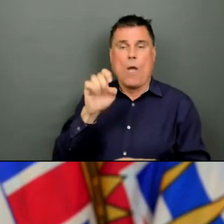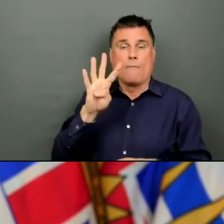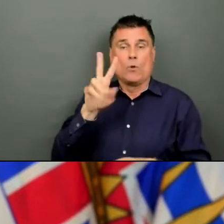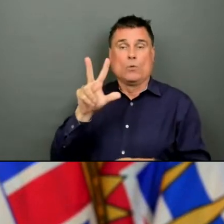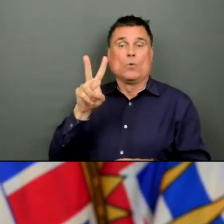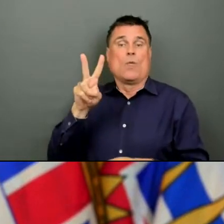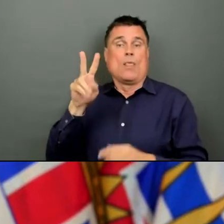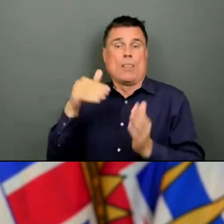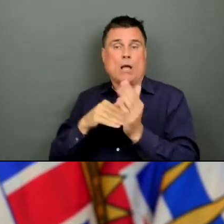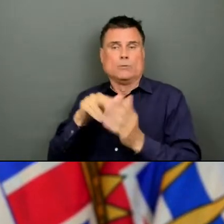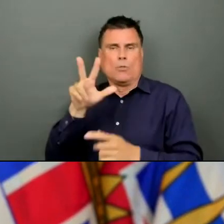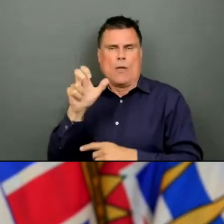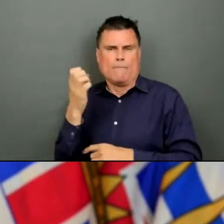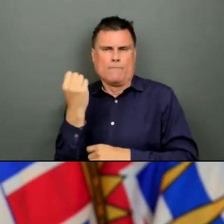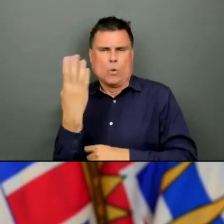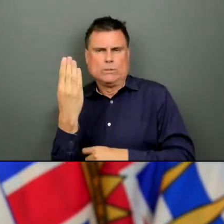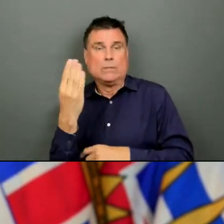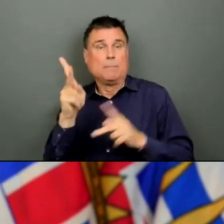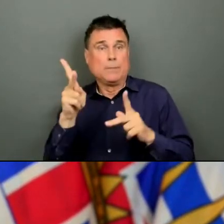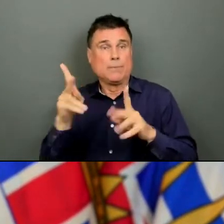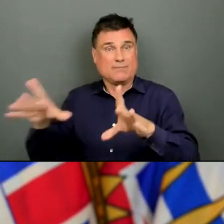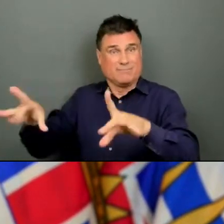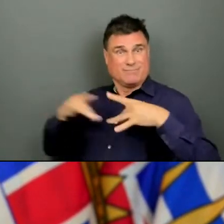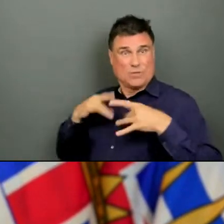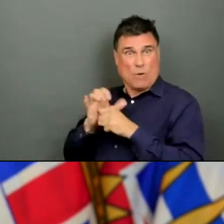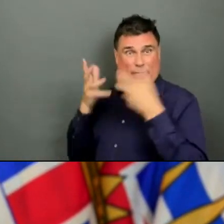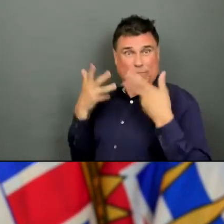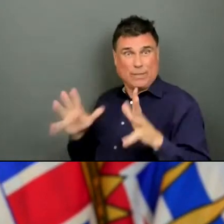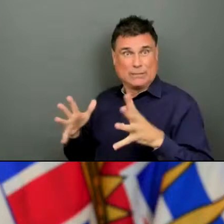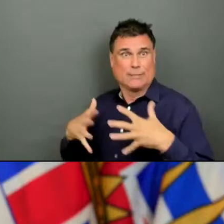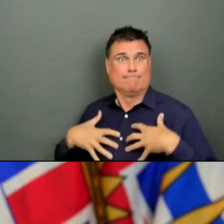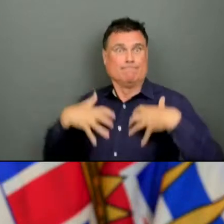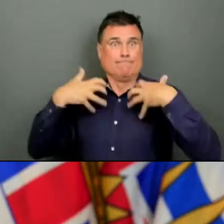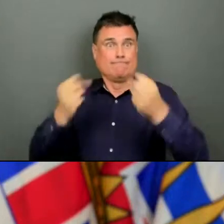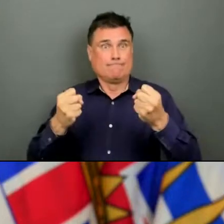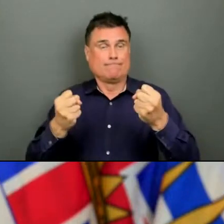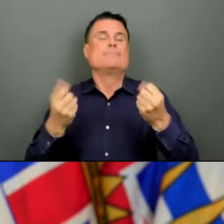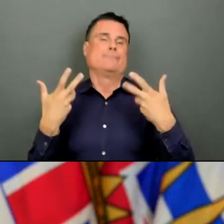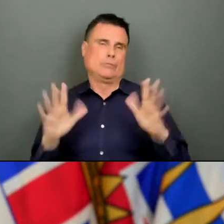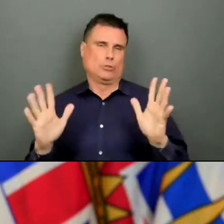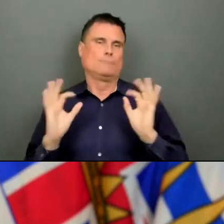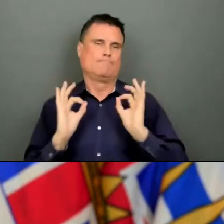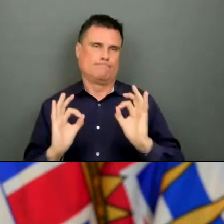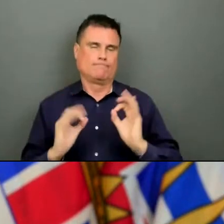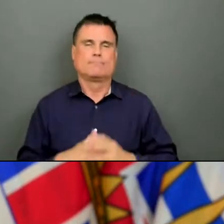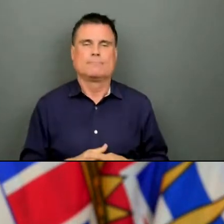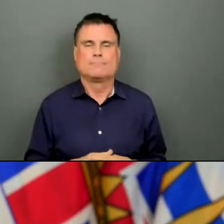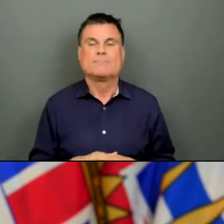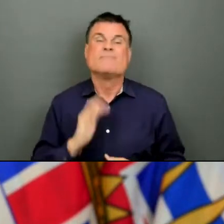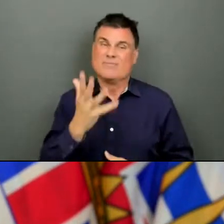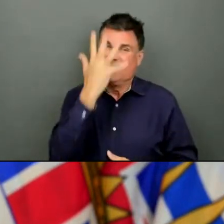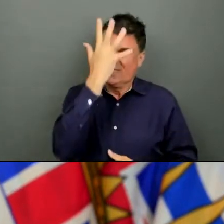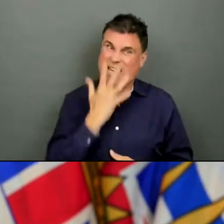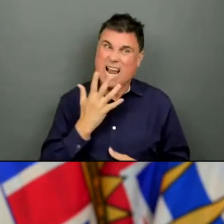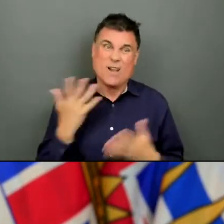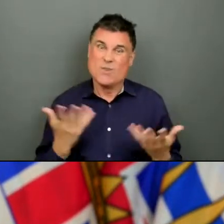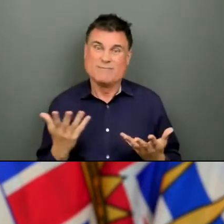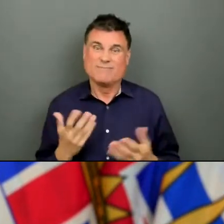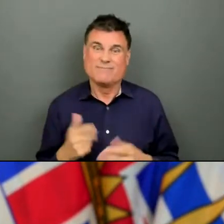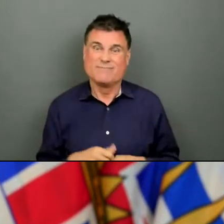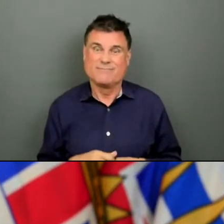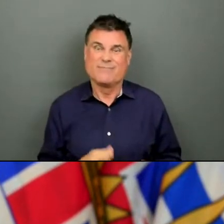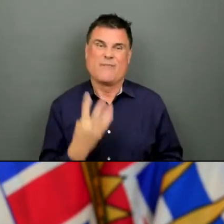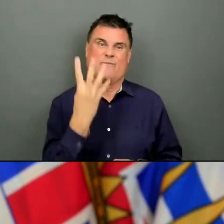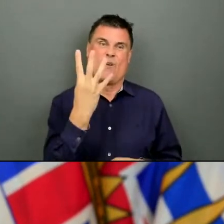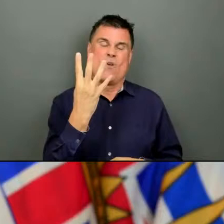142,314 people have recovered from their acute infection. Sadly, today we have an additional 4 people who have